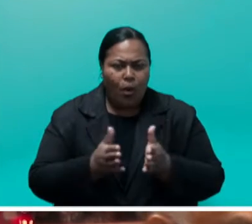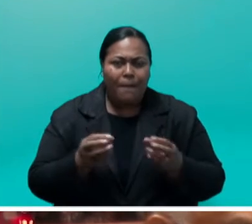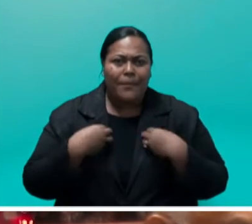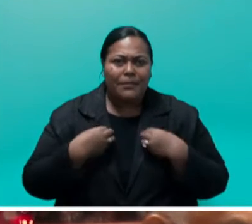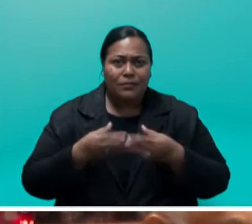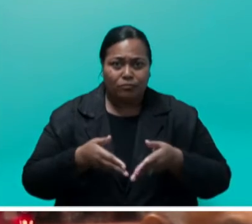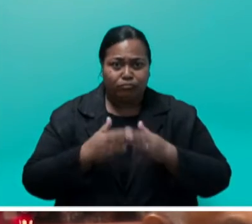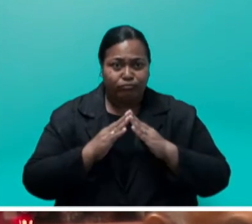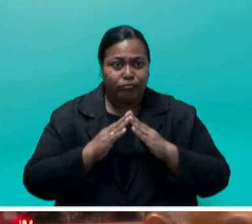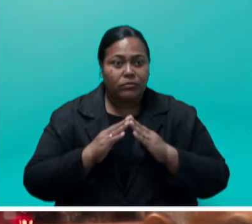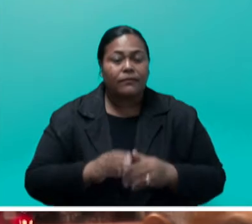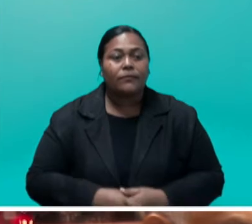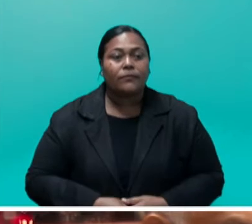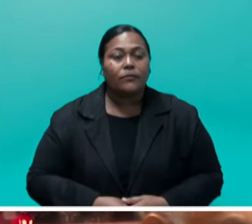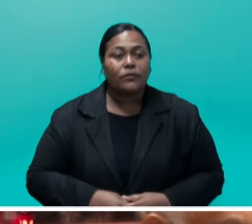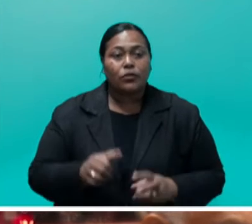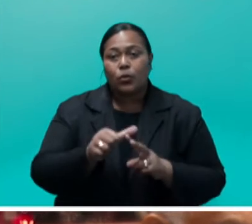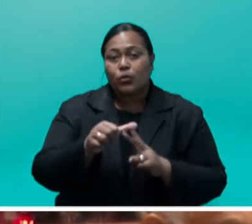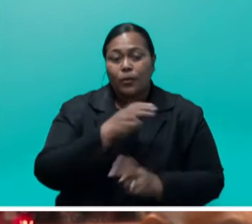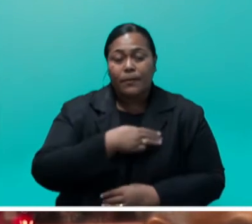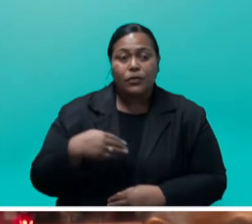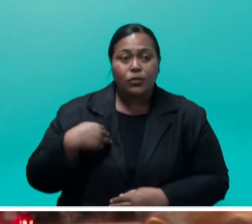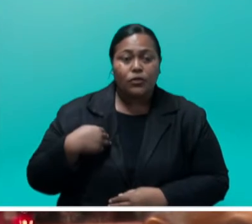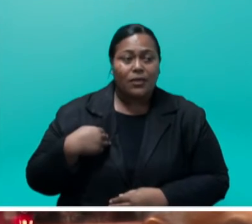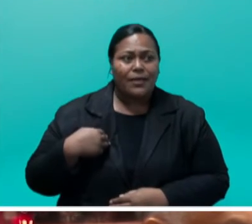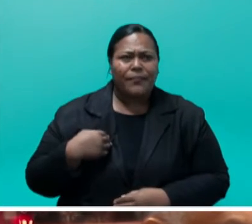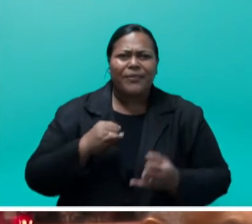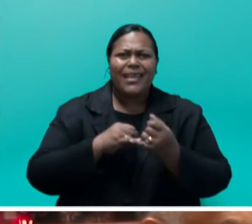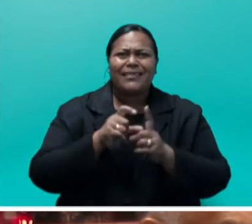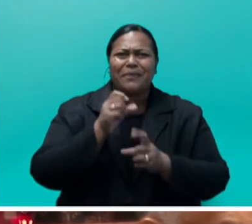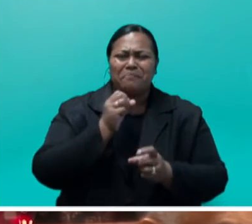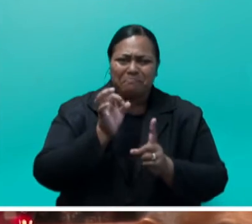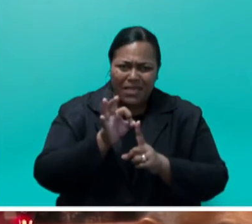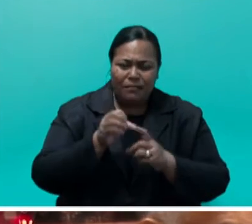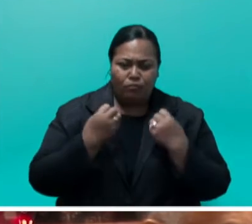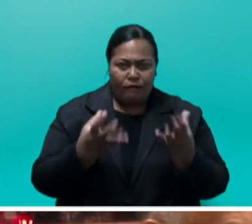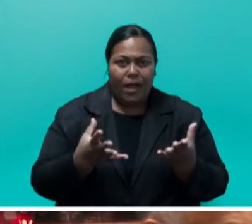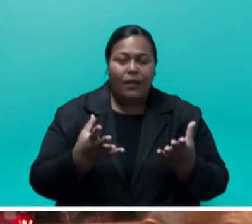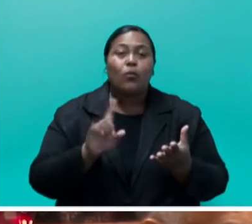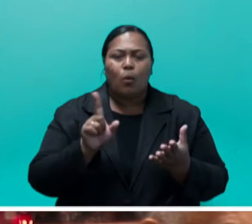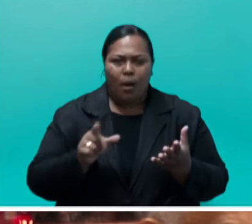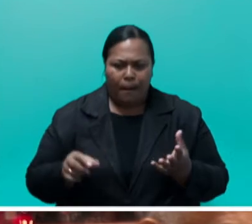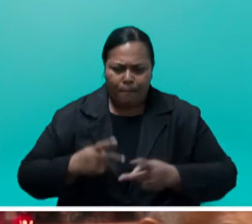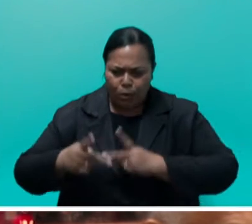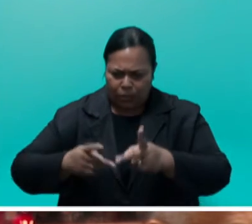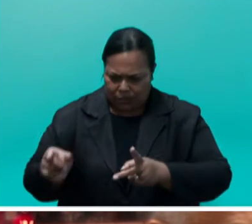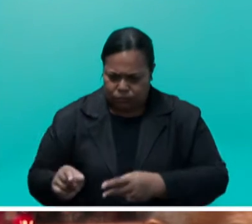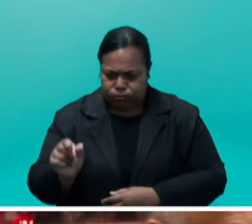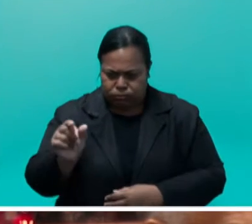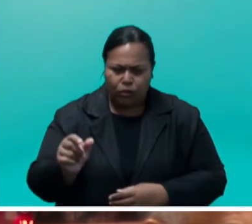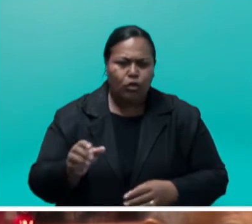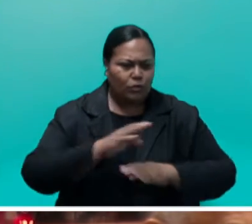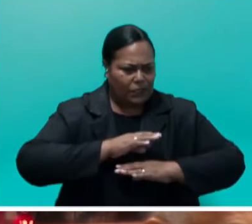the short term, the Ministry's SDP provides a roadmap to fulfill the Fijian government's